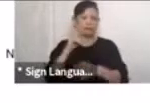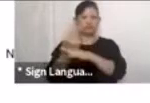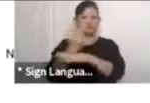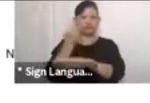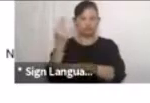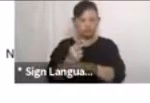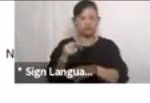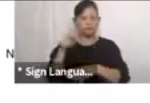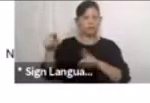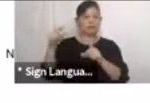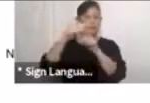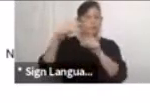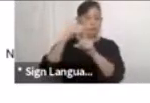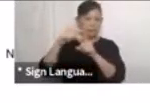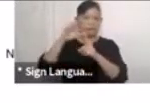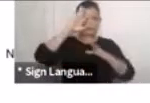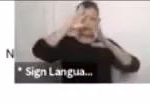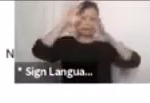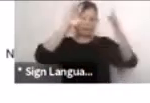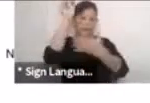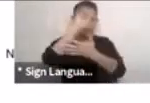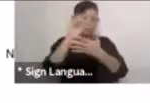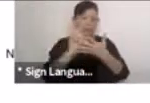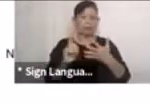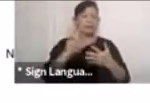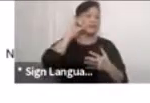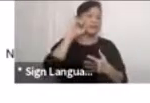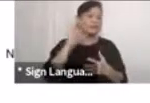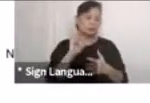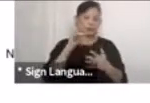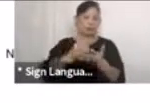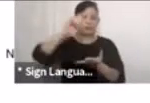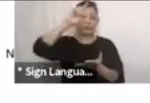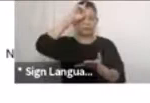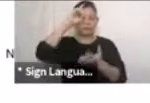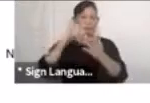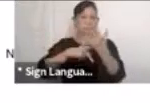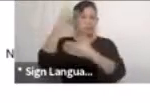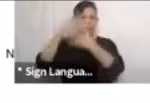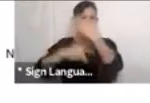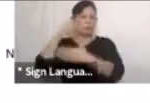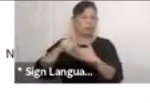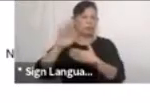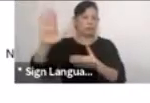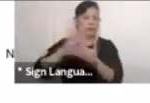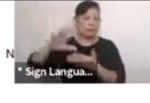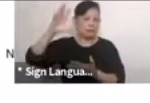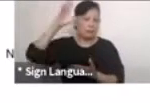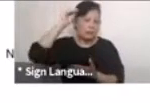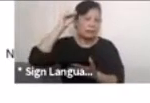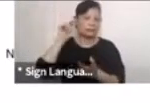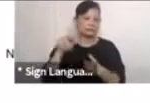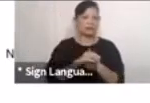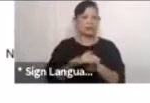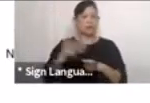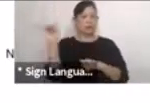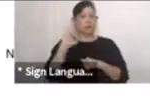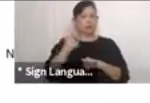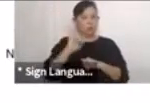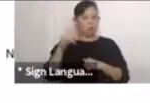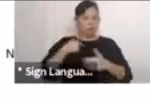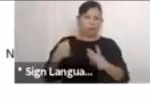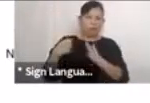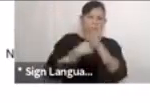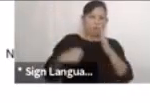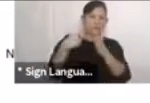designing proper comprehensive sexuality education programs for the students learning there. And also we are trying to advocate and